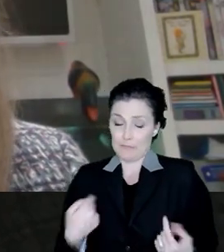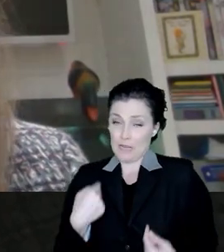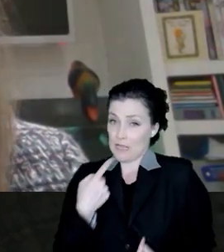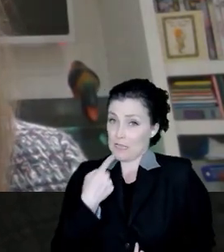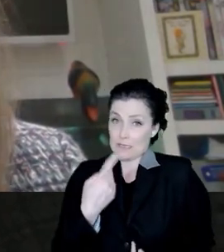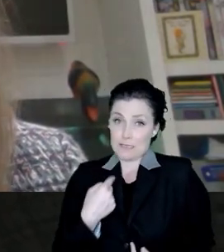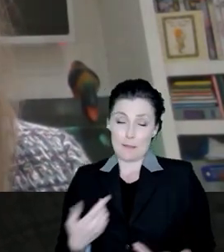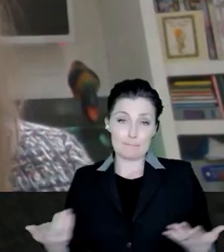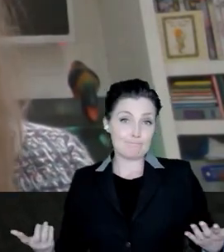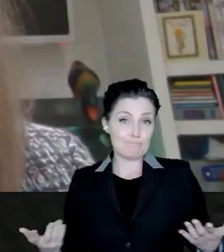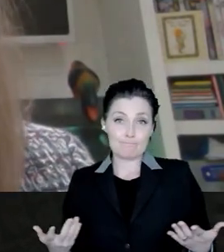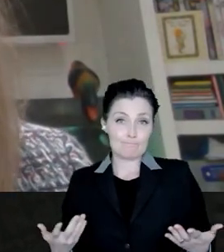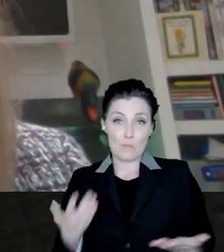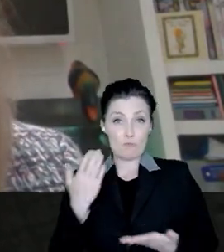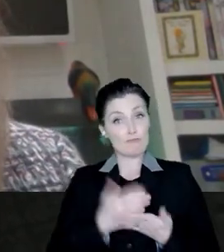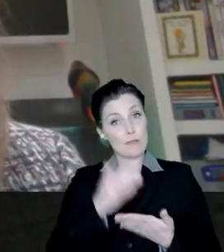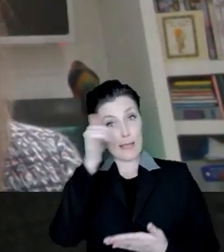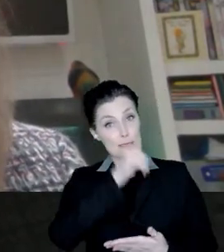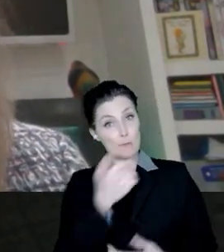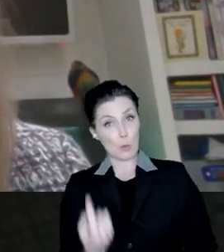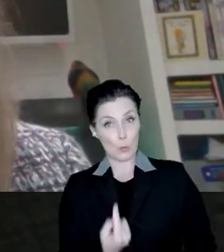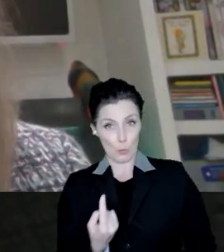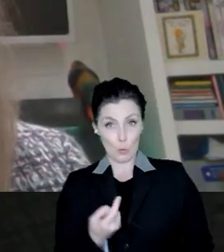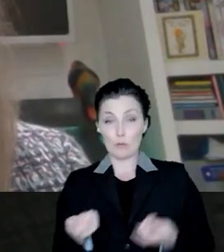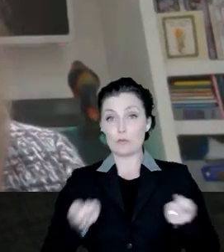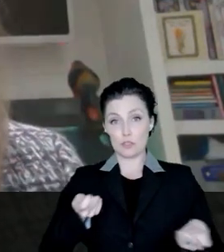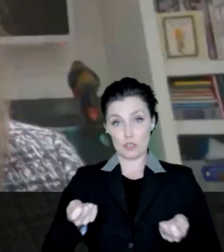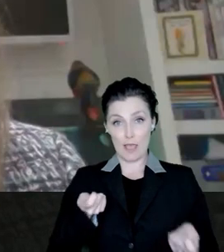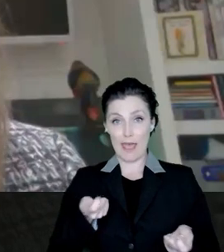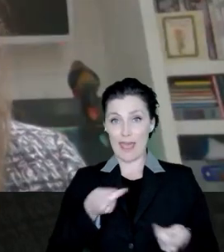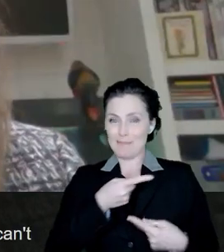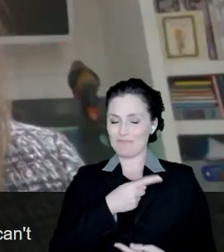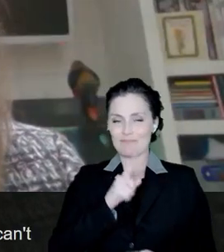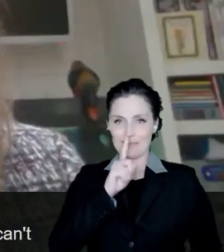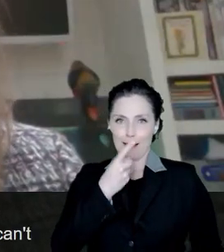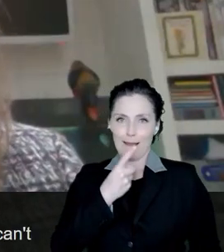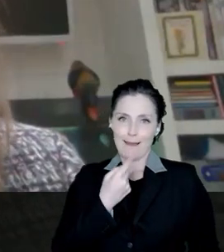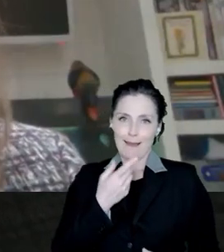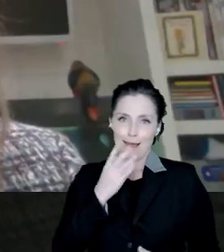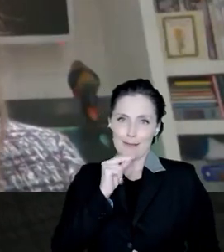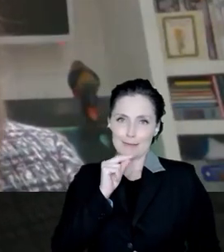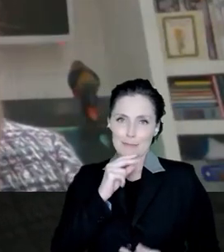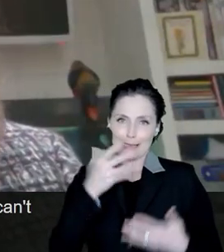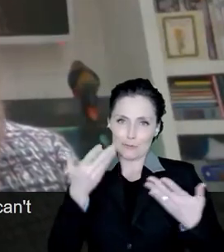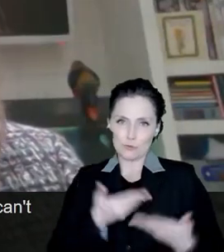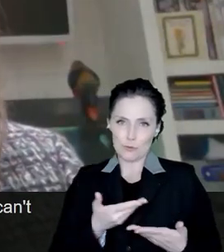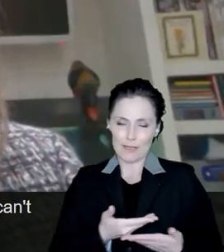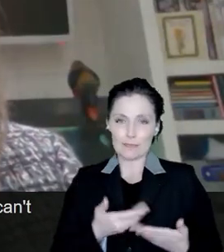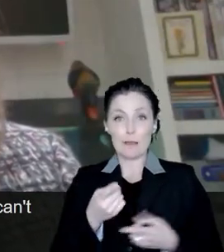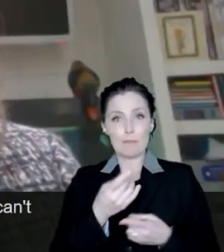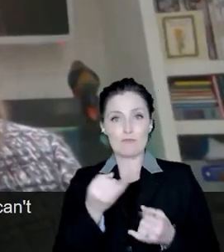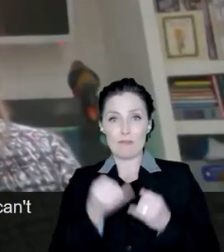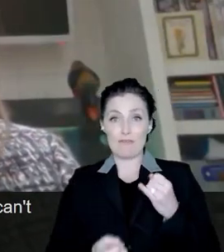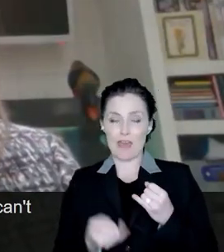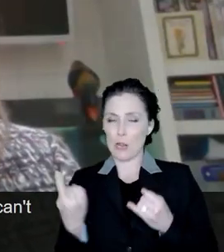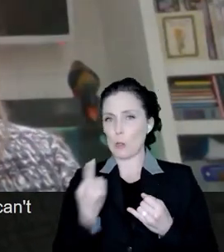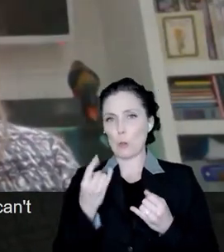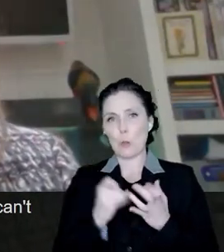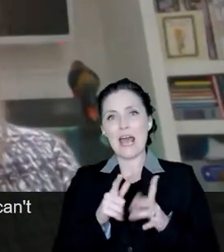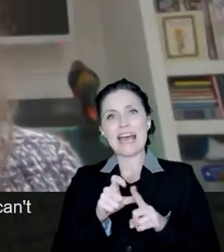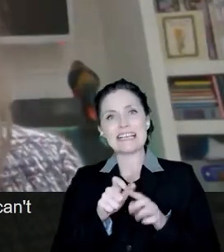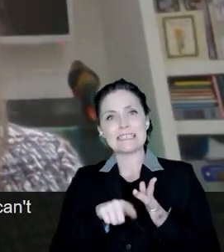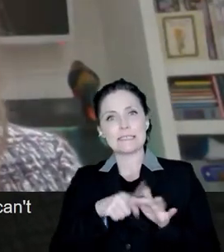the real expert on this is the chairman who can't speak. But the real failure here is Sadiq Khan. He has been